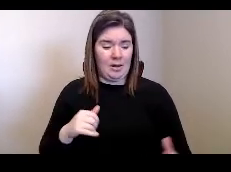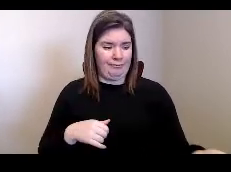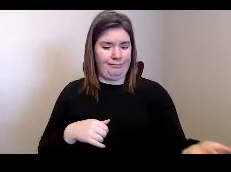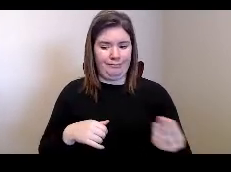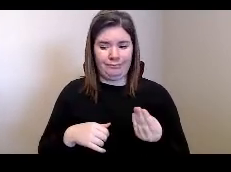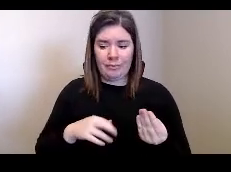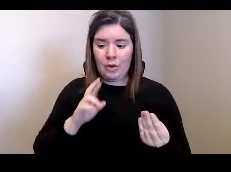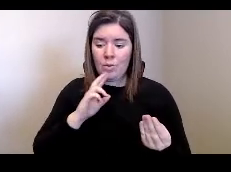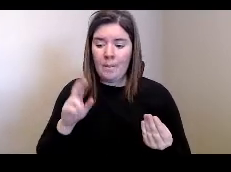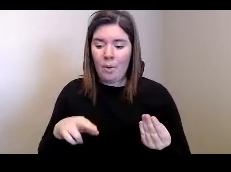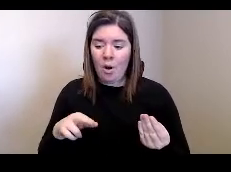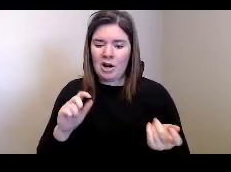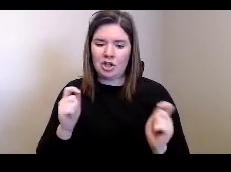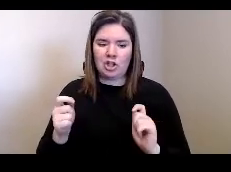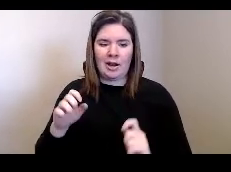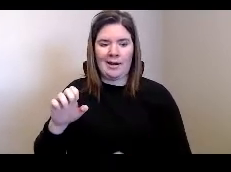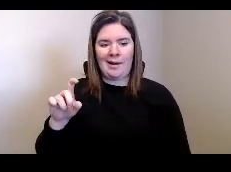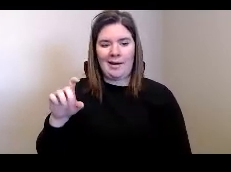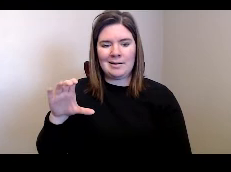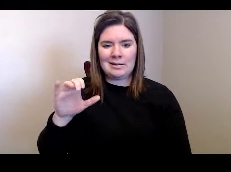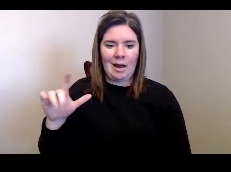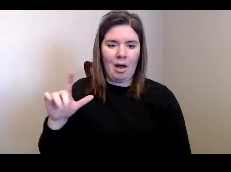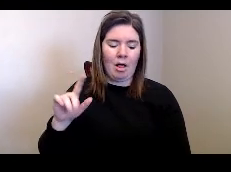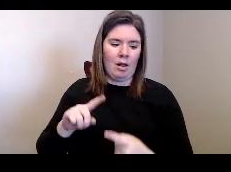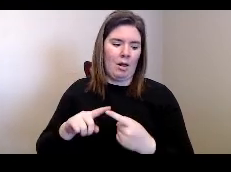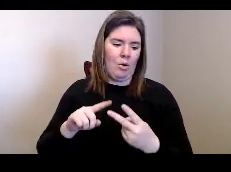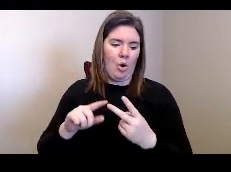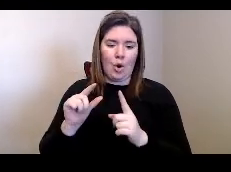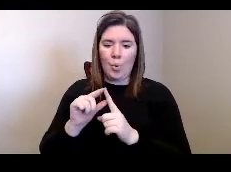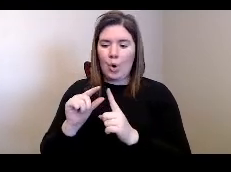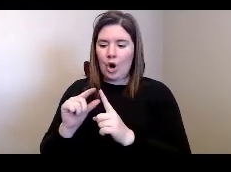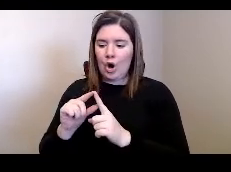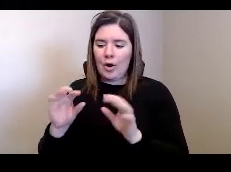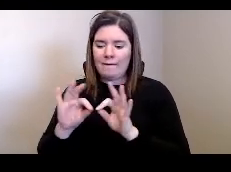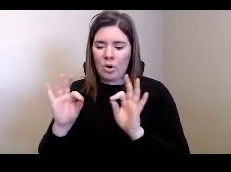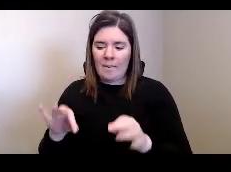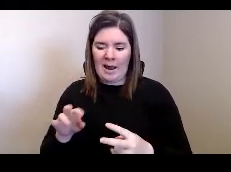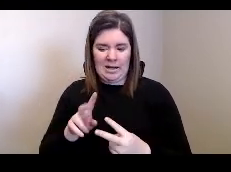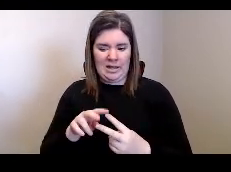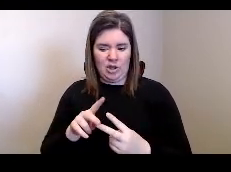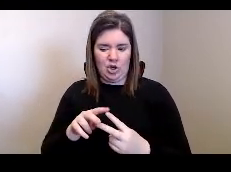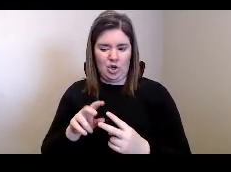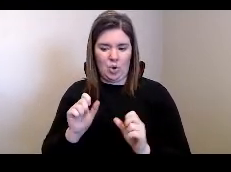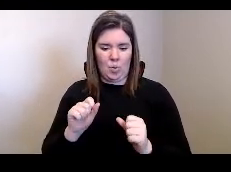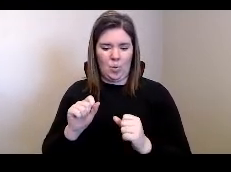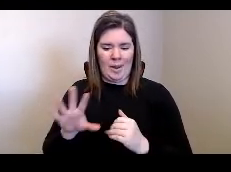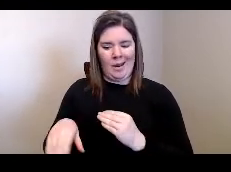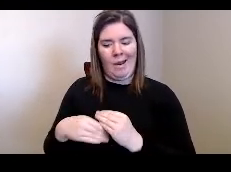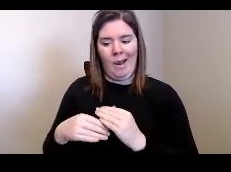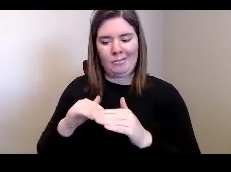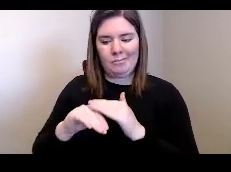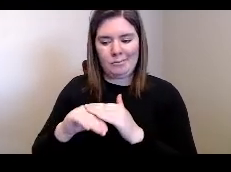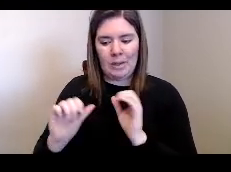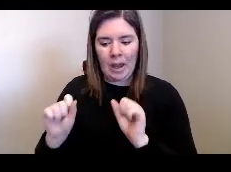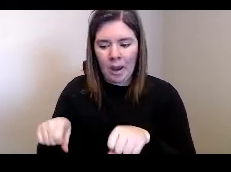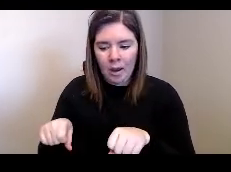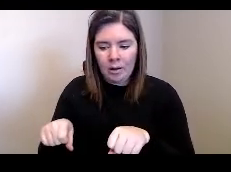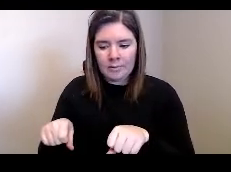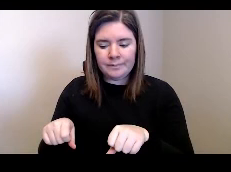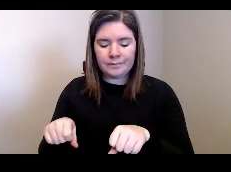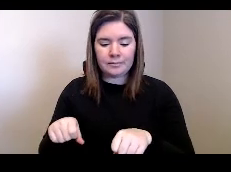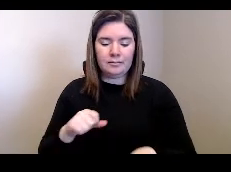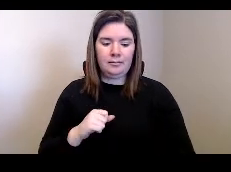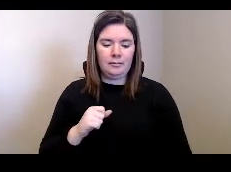Excel format or in Word format, then you know we could add accessibility, you know, by following the accessibility